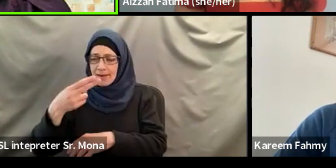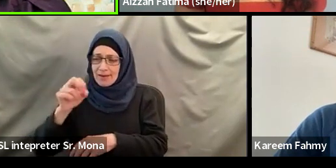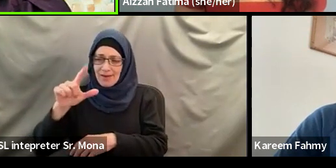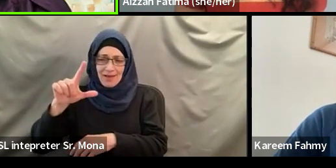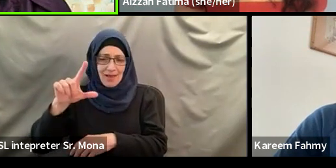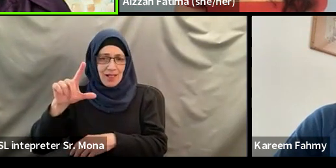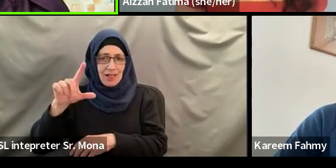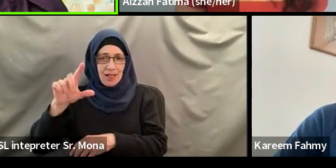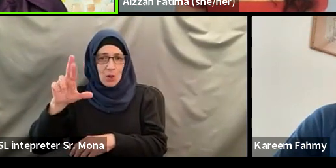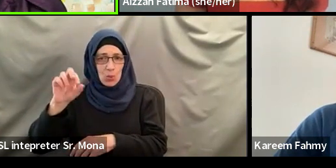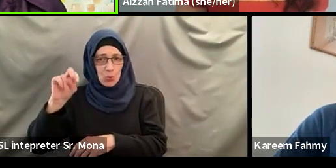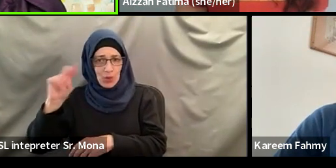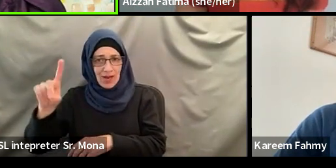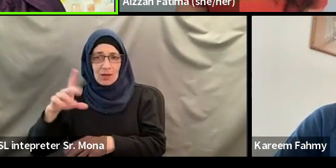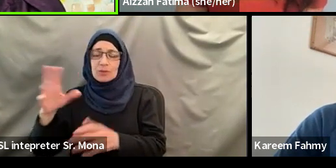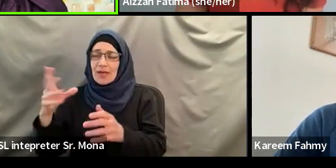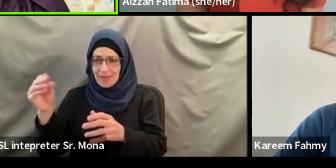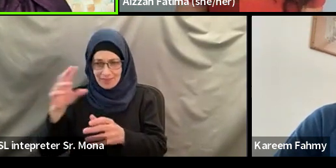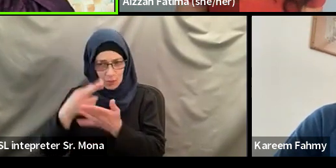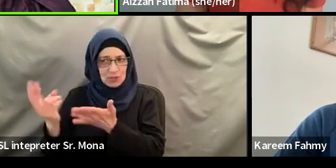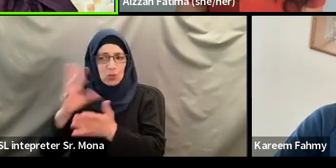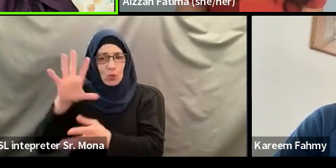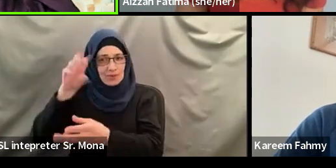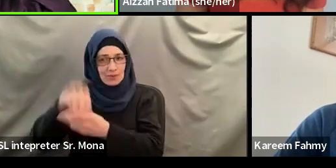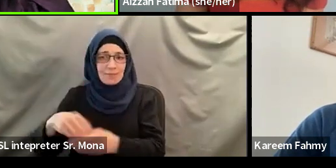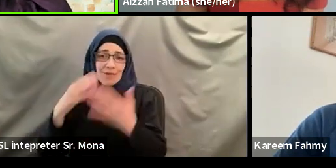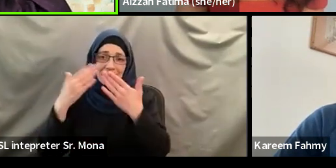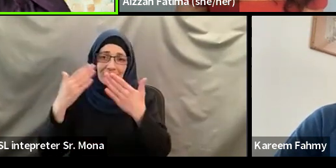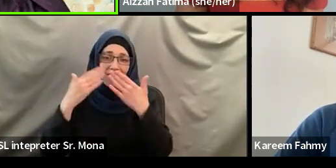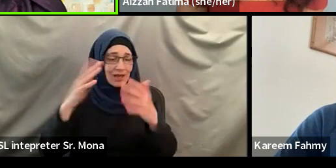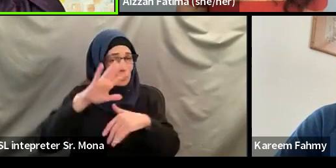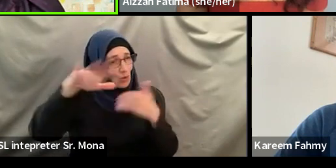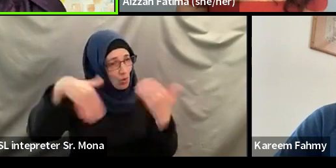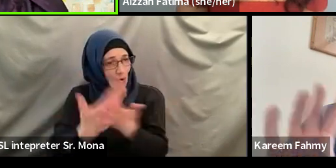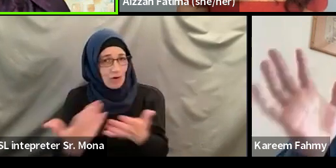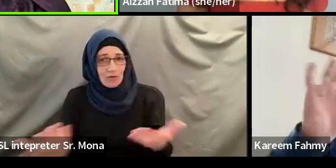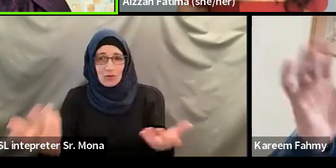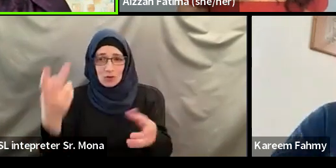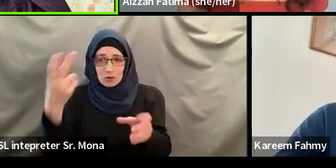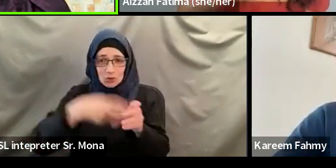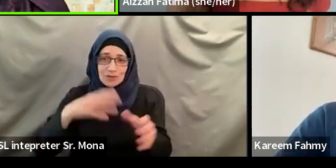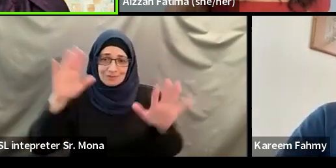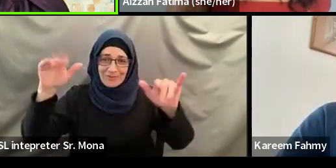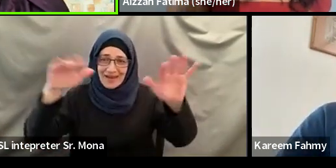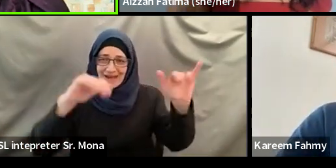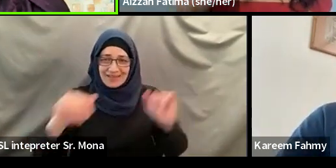will be there. Thank you so much for being present. Bye, everyone.